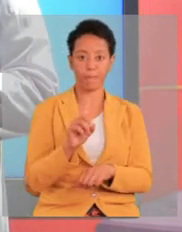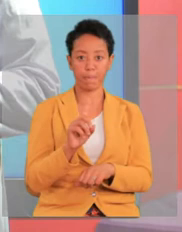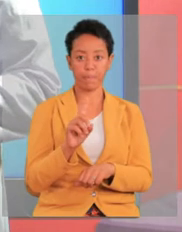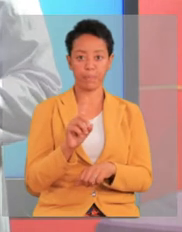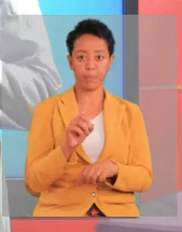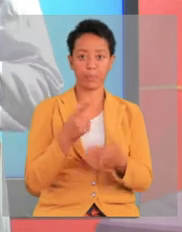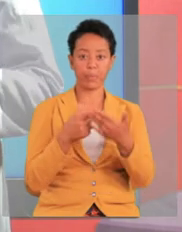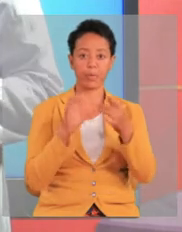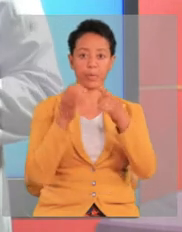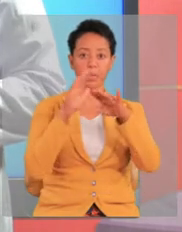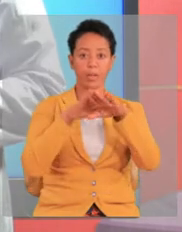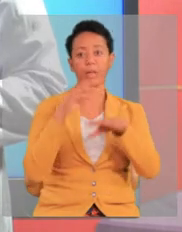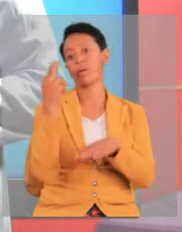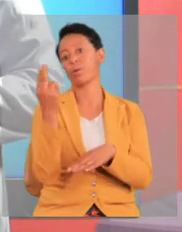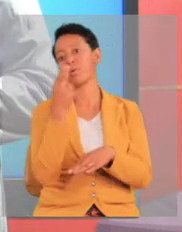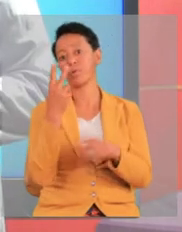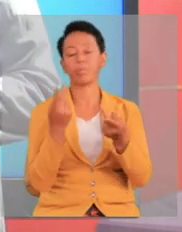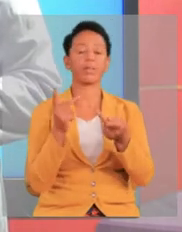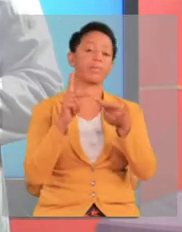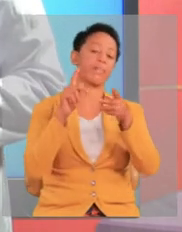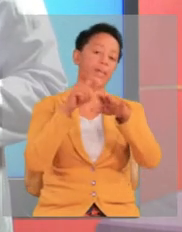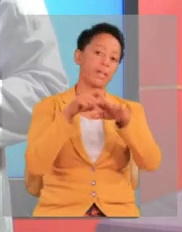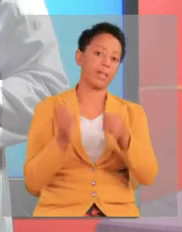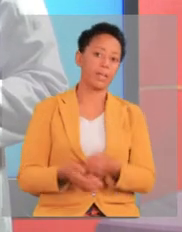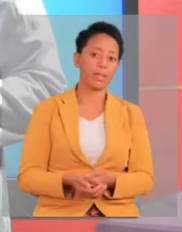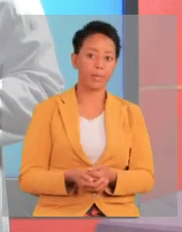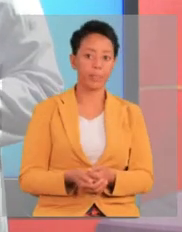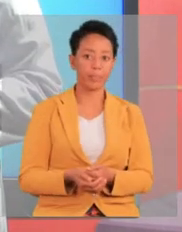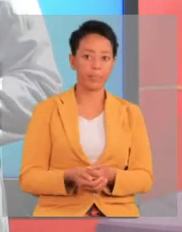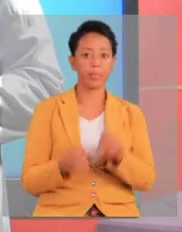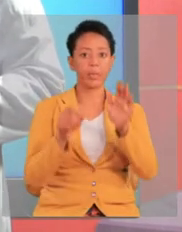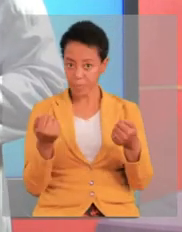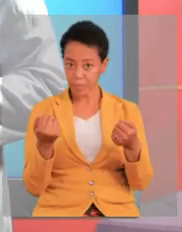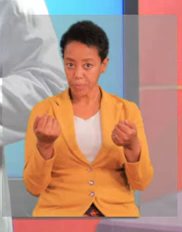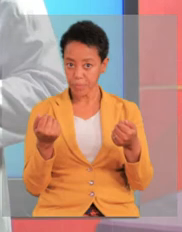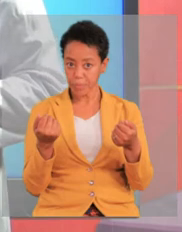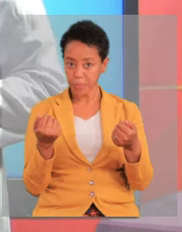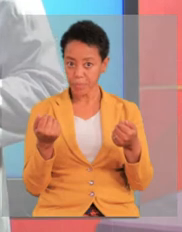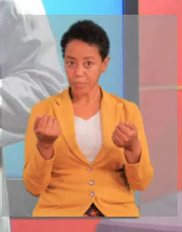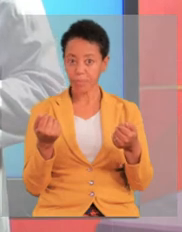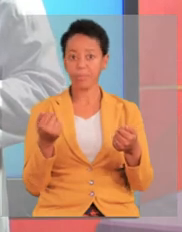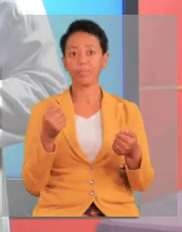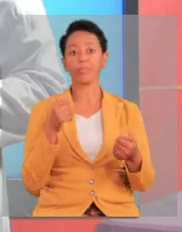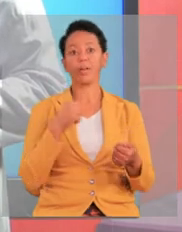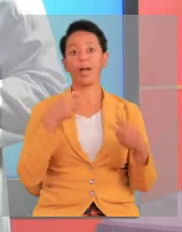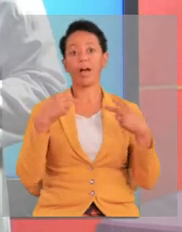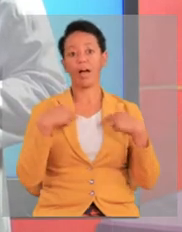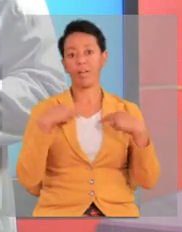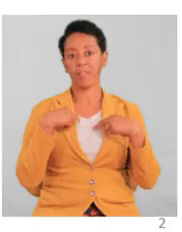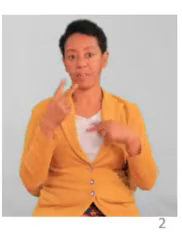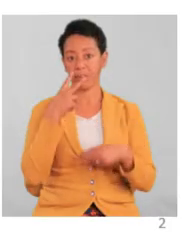So in such a case, you can use what? Present perfect tense. For example, I haven't seen him